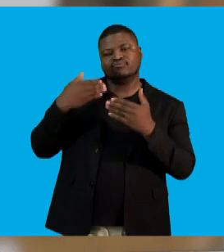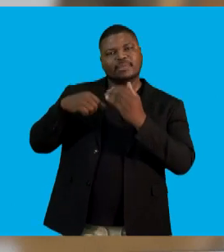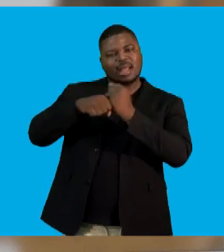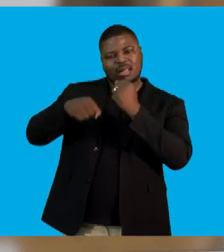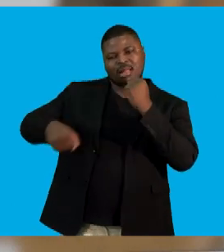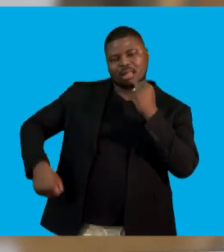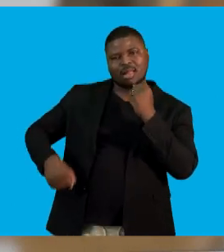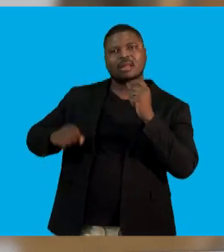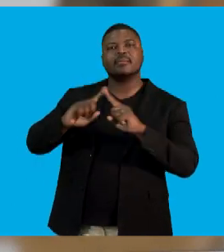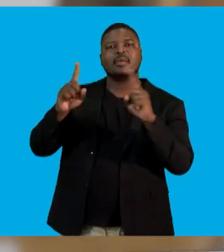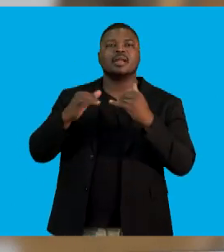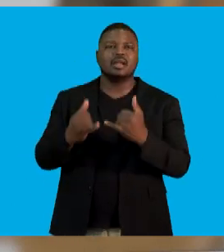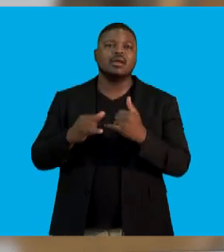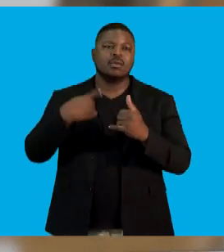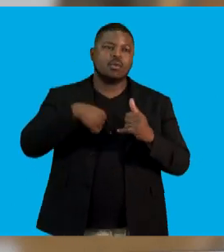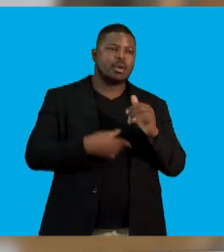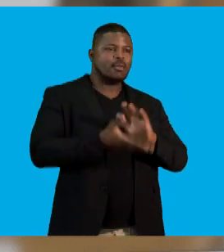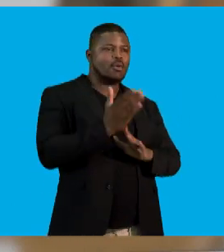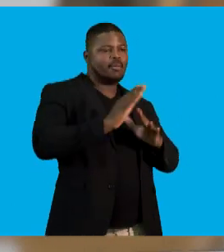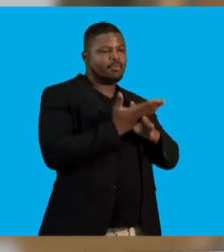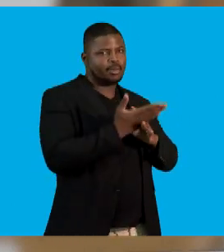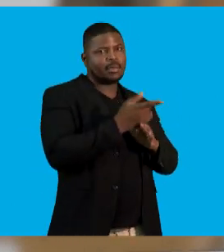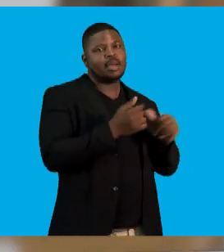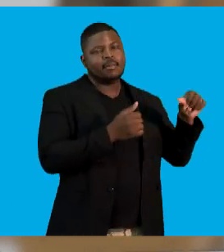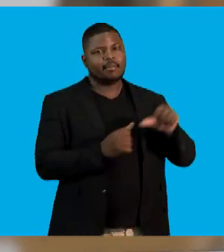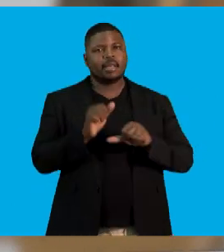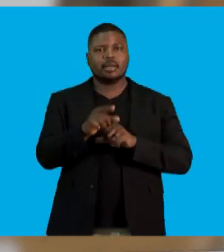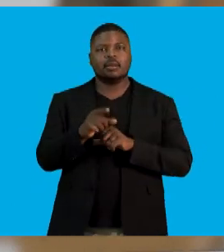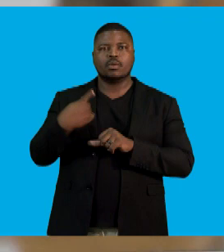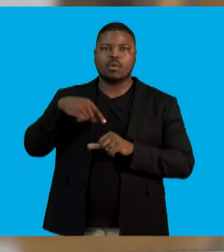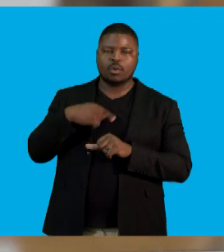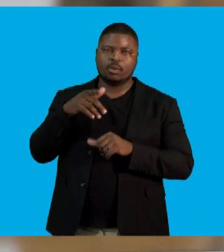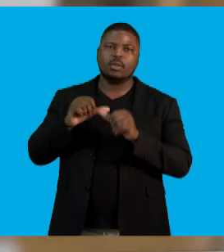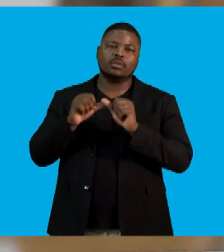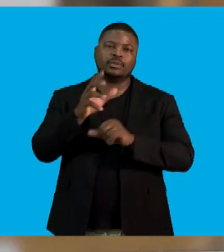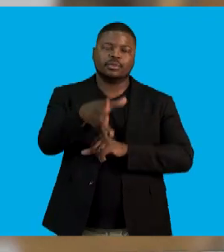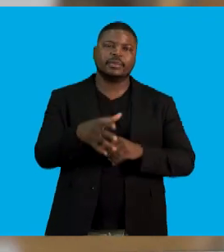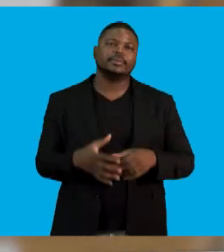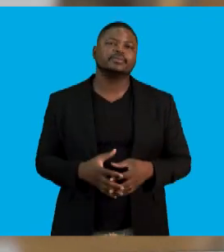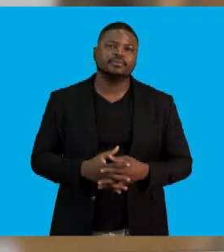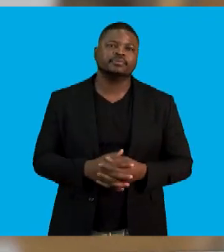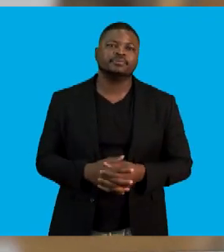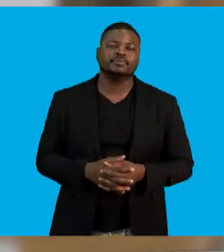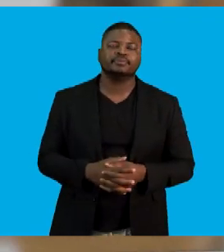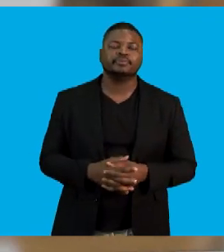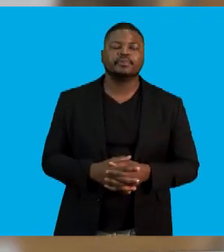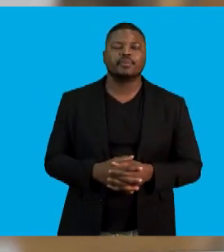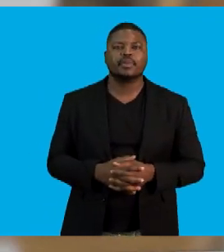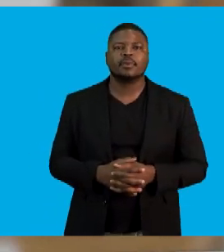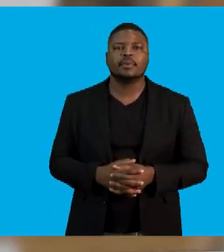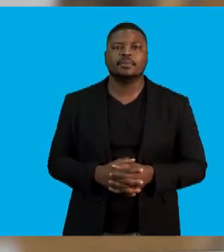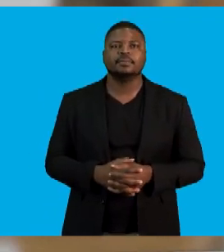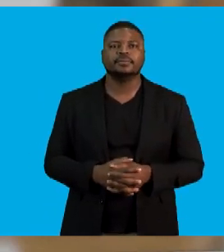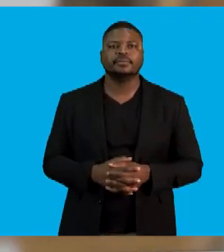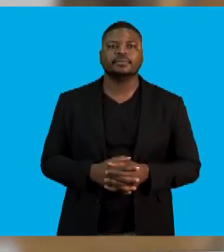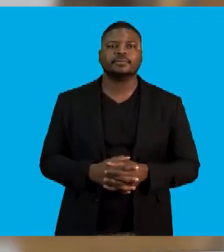to you guys for a bit too long there. I think maybe you need a break. Let's take a short break. When we get back, we'll pick up where I left off. Thank you.